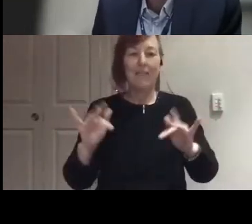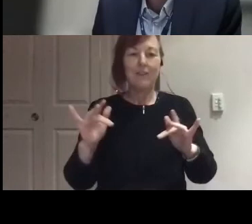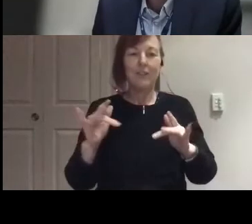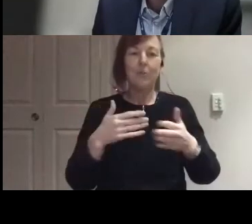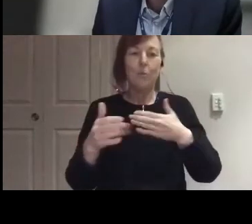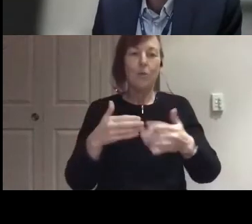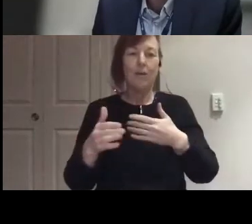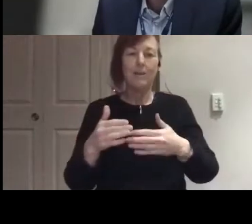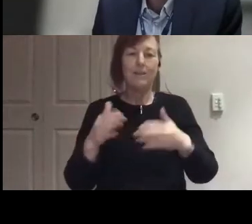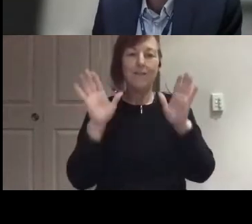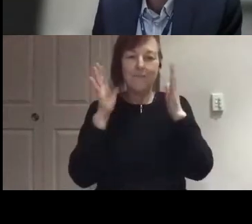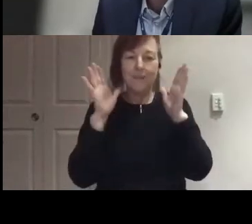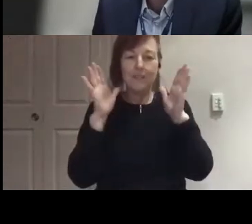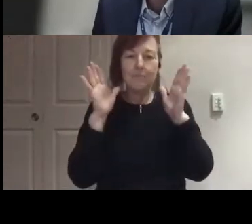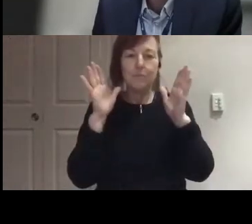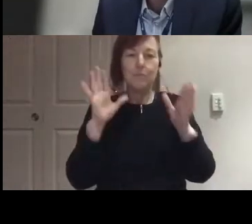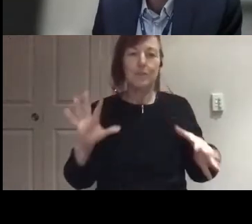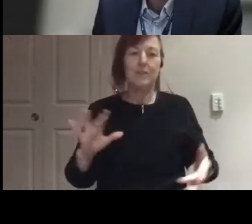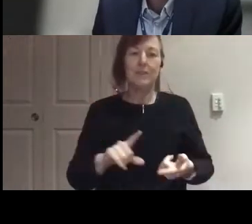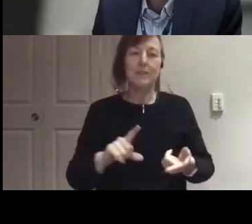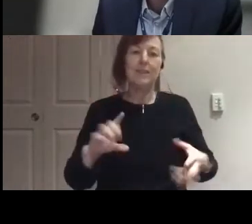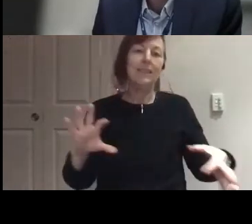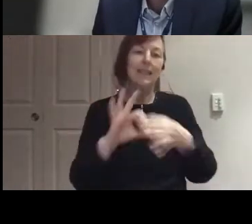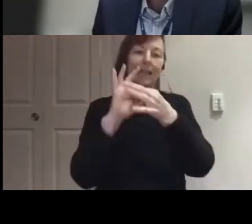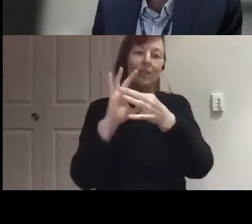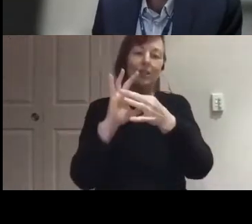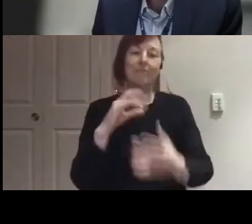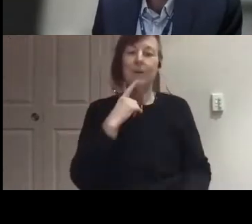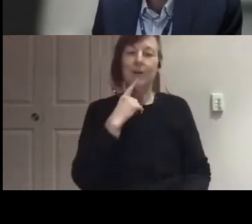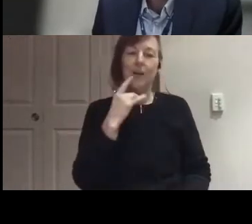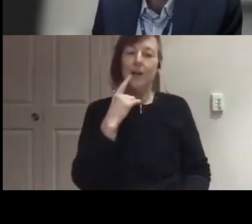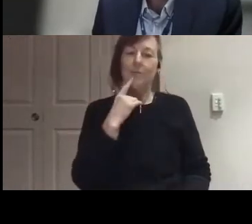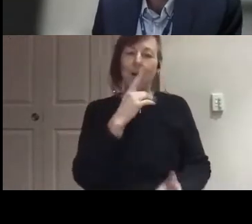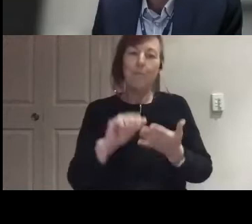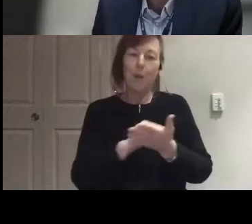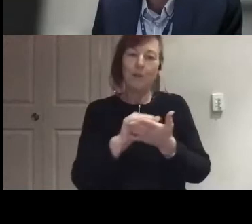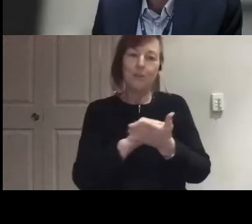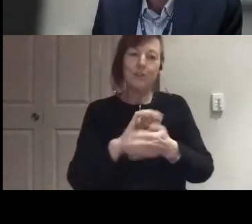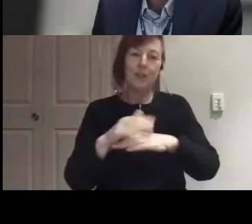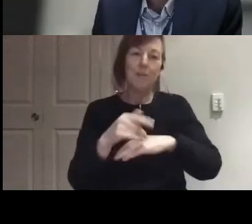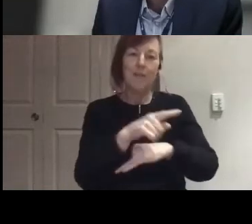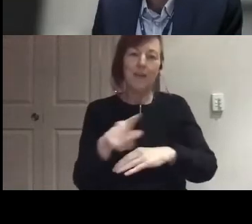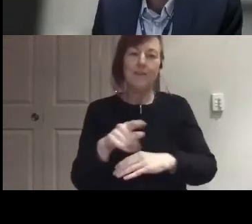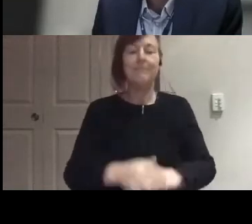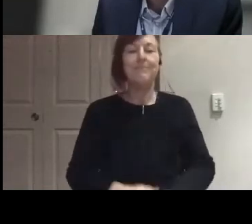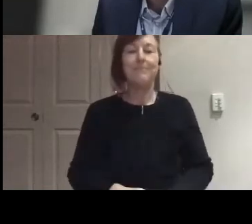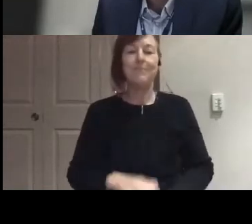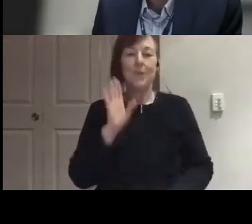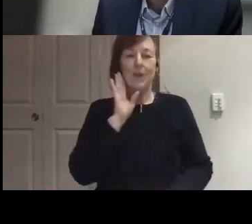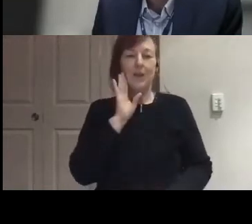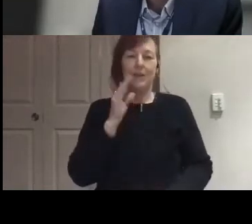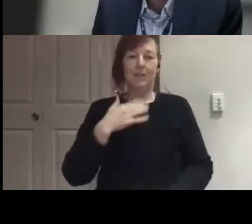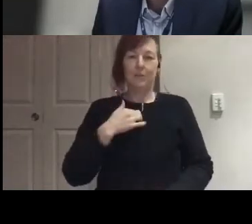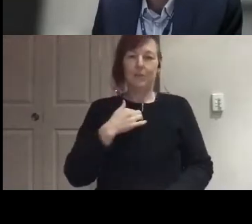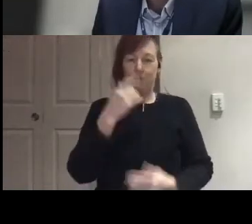Facebook live stream that was planned. So our apologies for that. Before I go any further, I'd like to acknowledge the